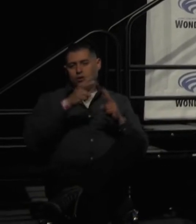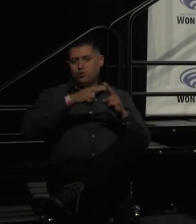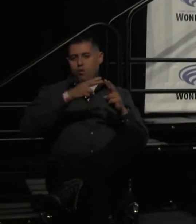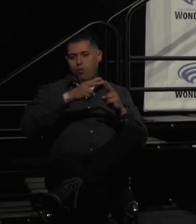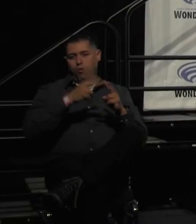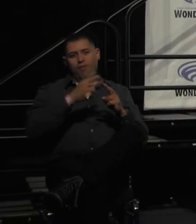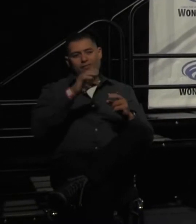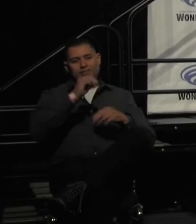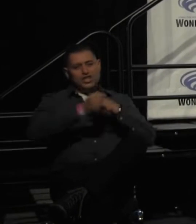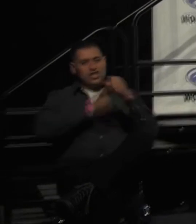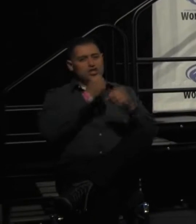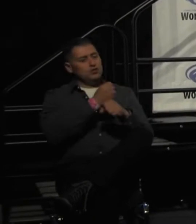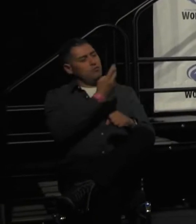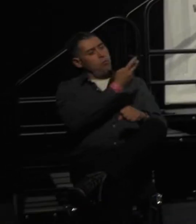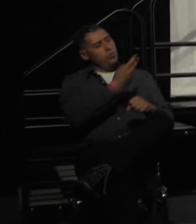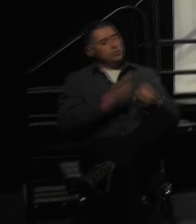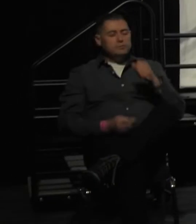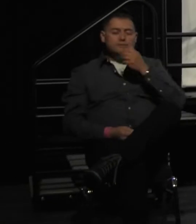years, guys.